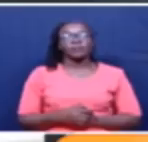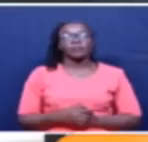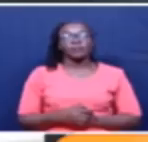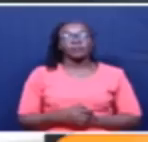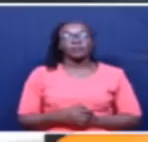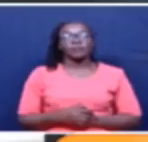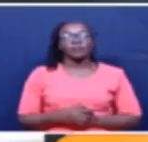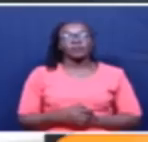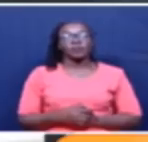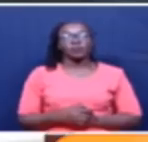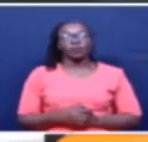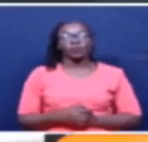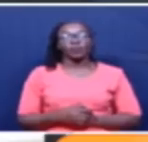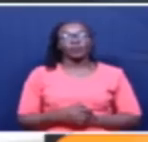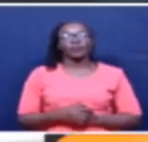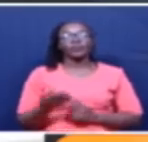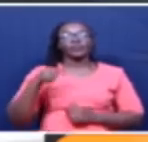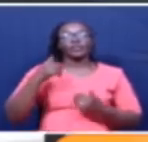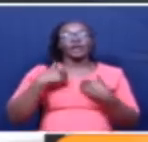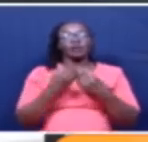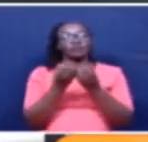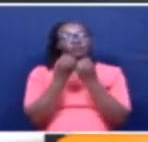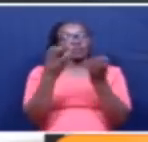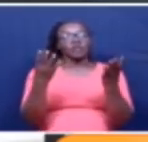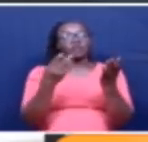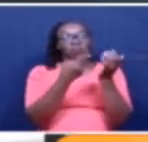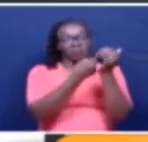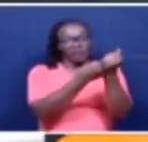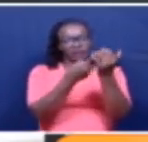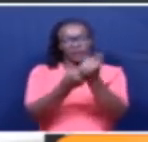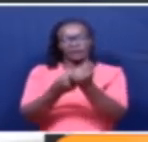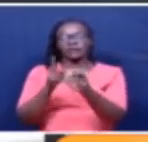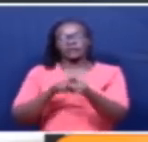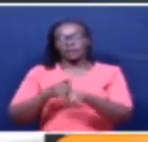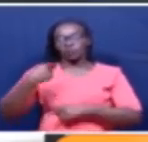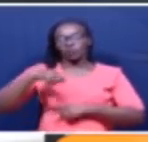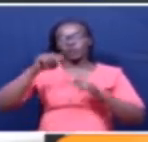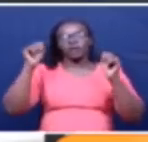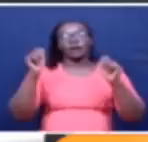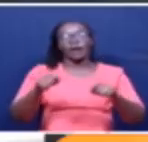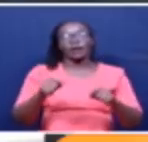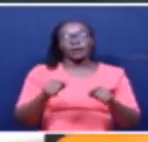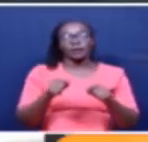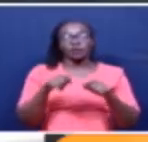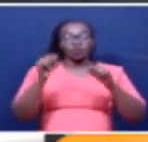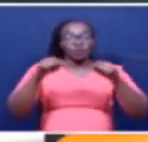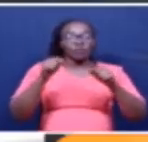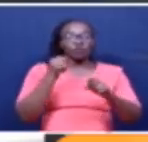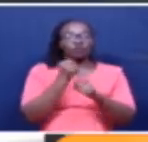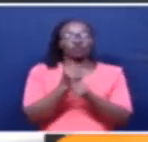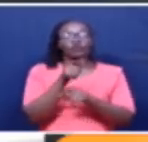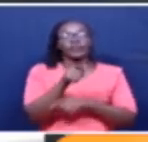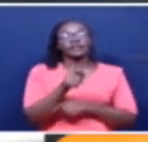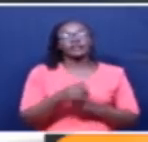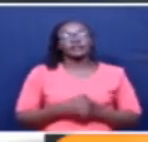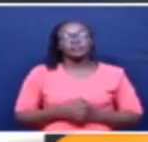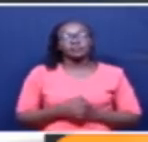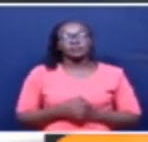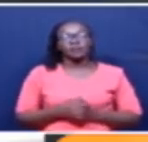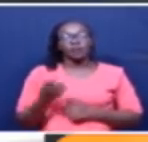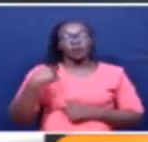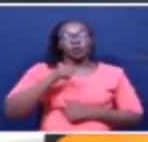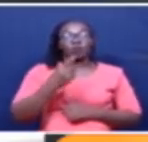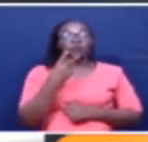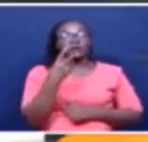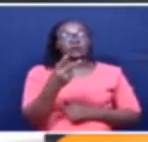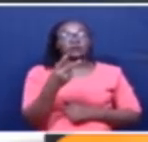Welcome as many partners as we can to be able to do this. We have